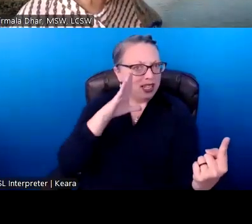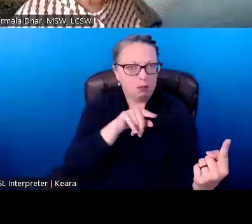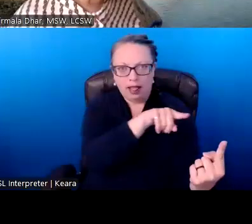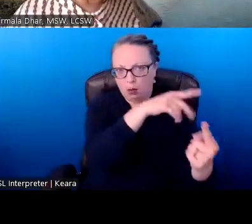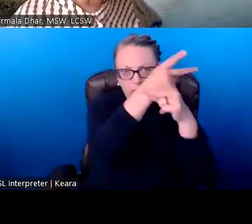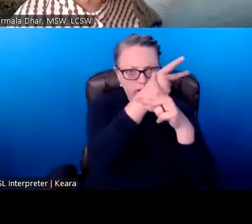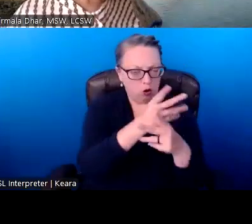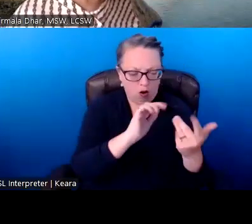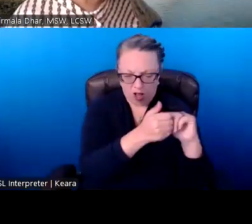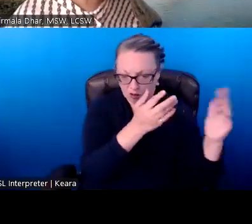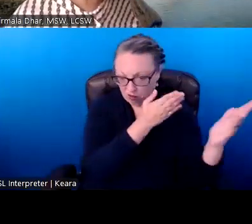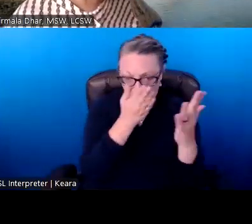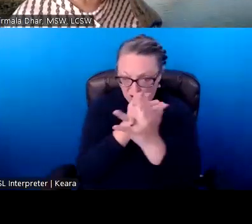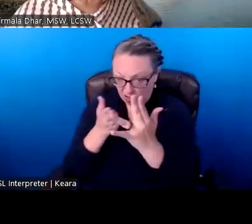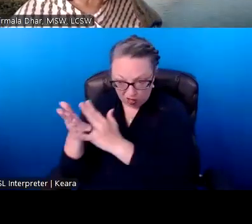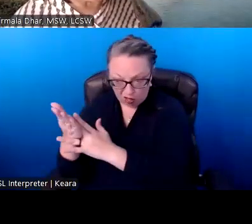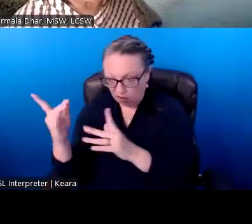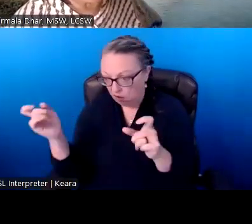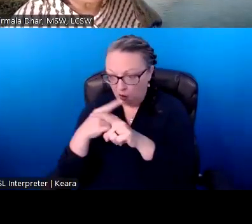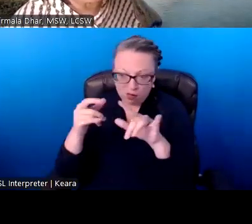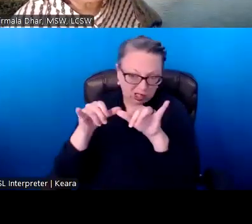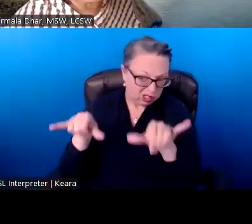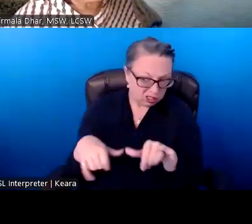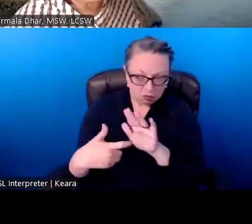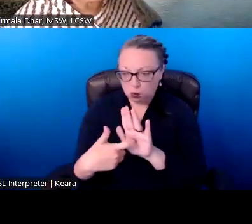navigate complex systems and requirements.